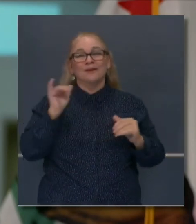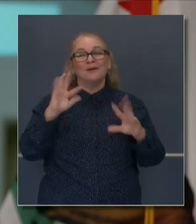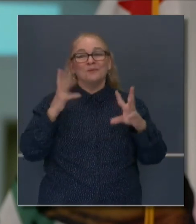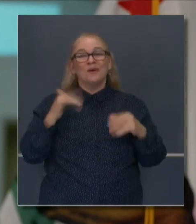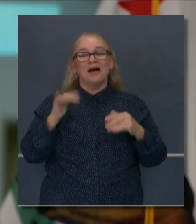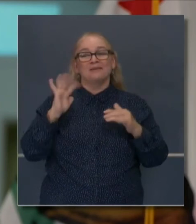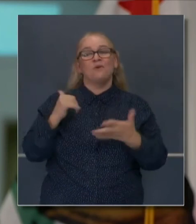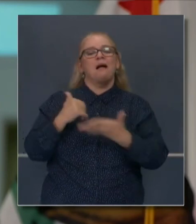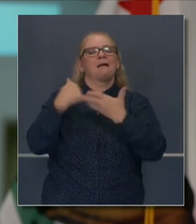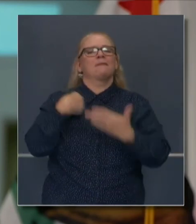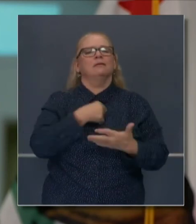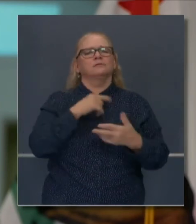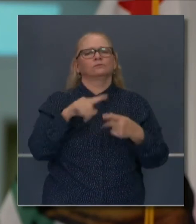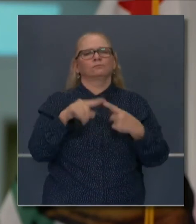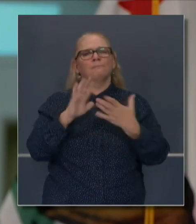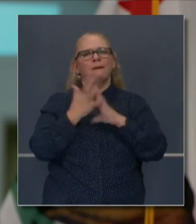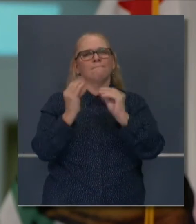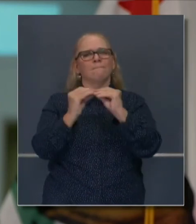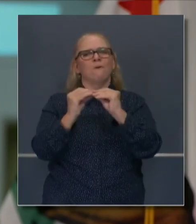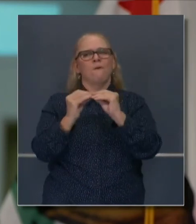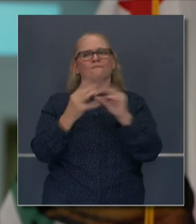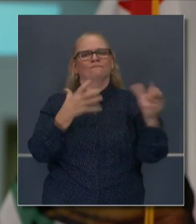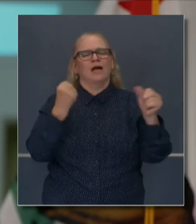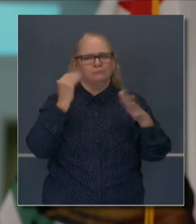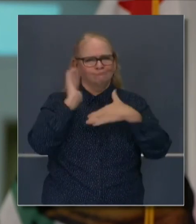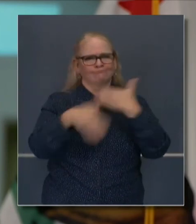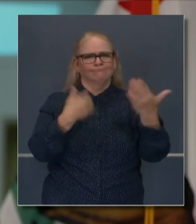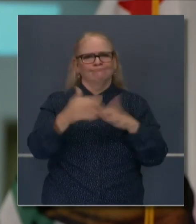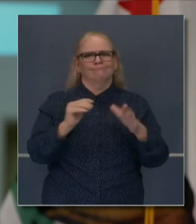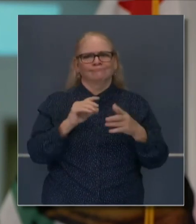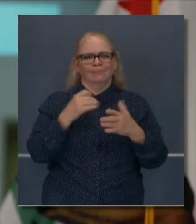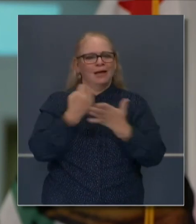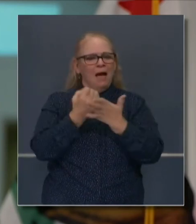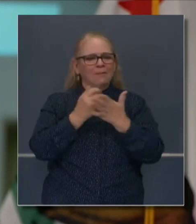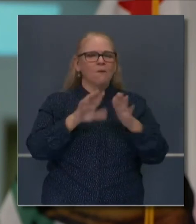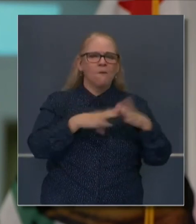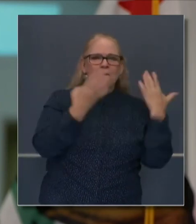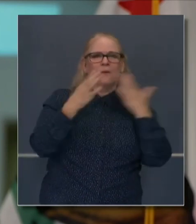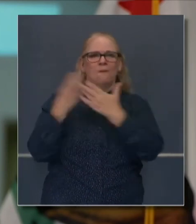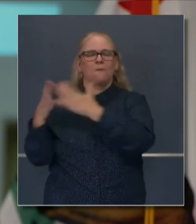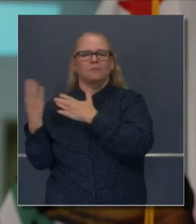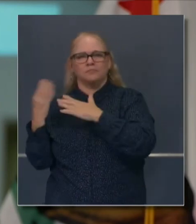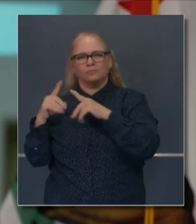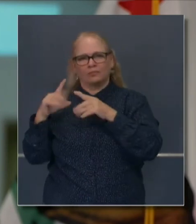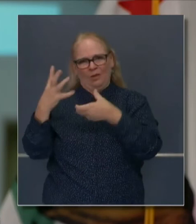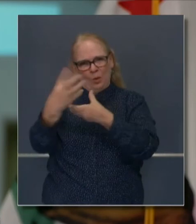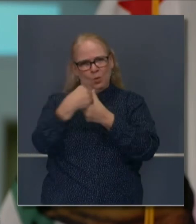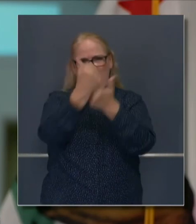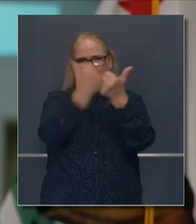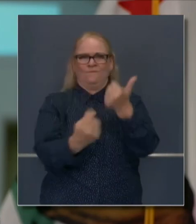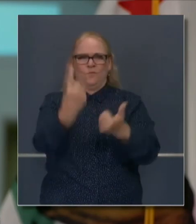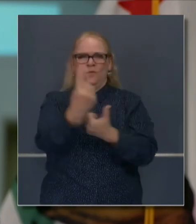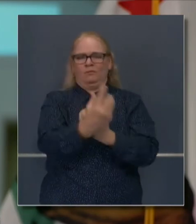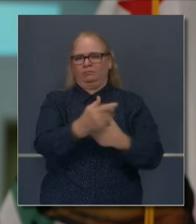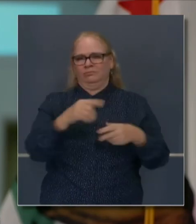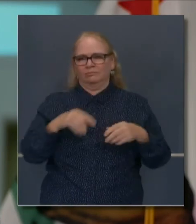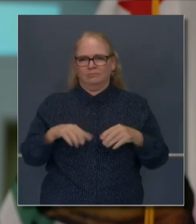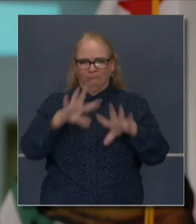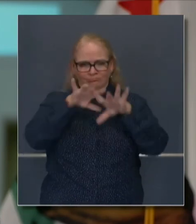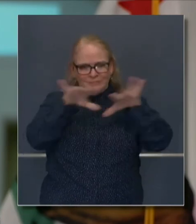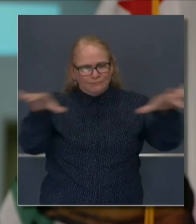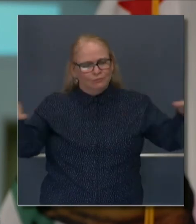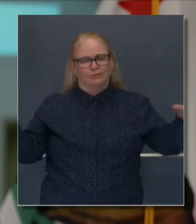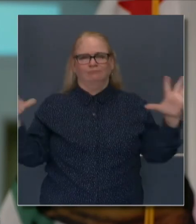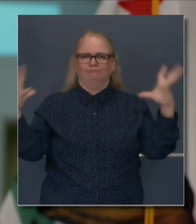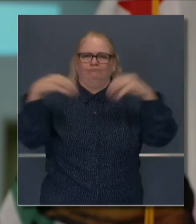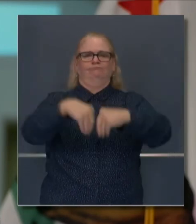an economic opening, but does so in a way that brings more people to light and more inclusion to